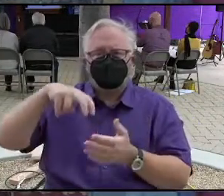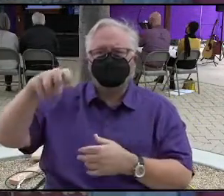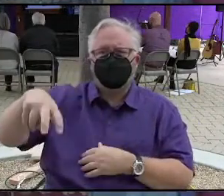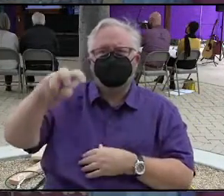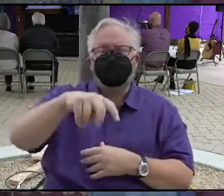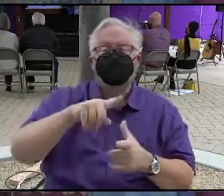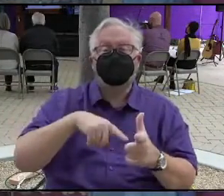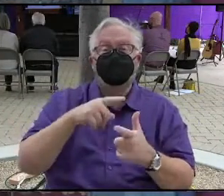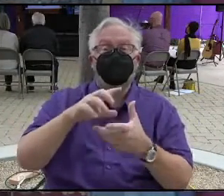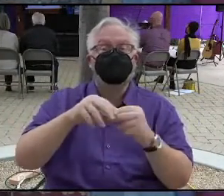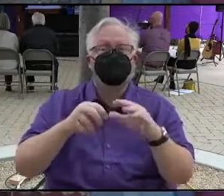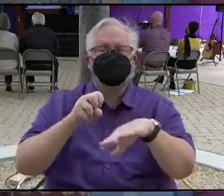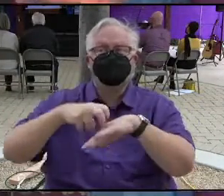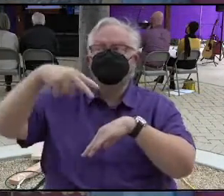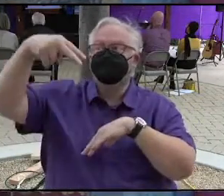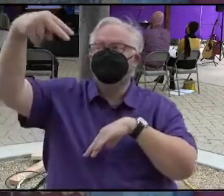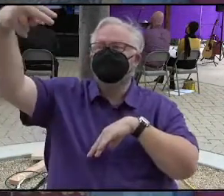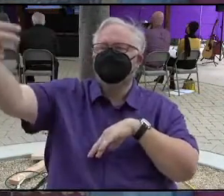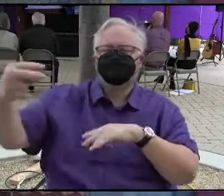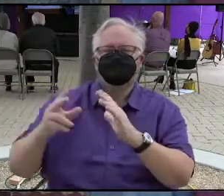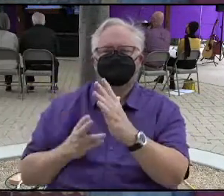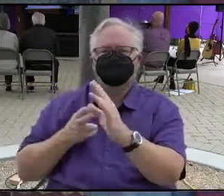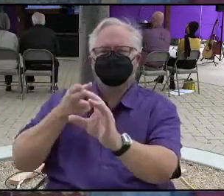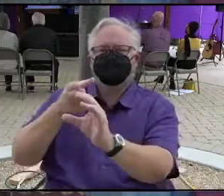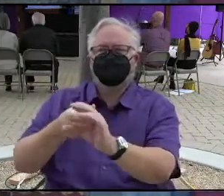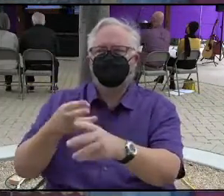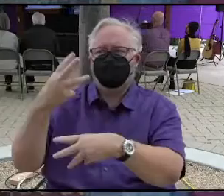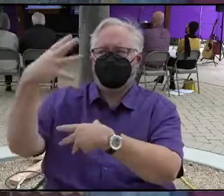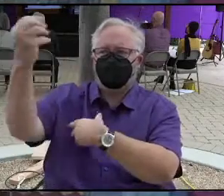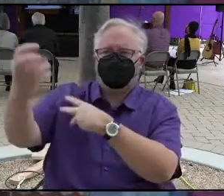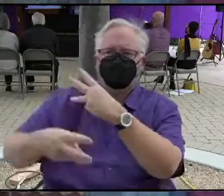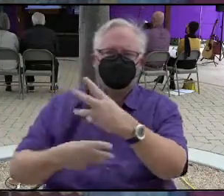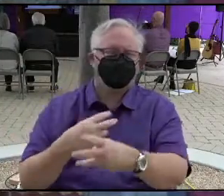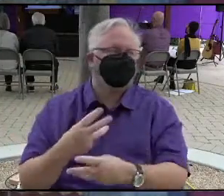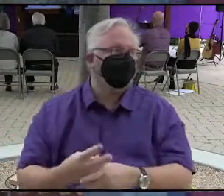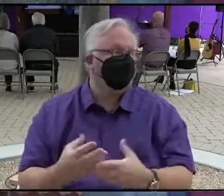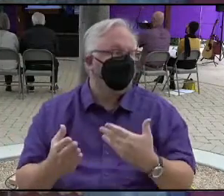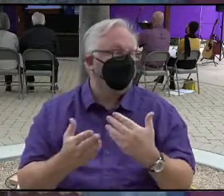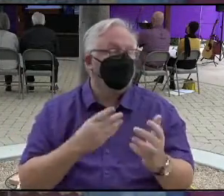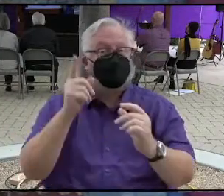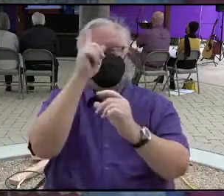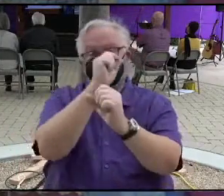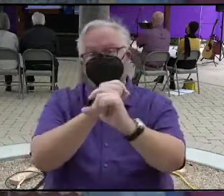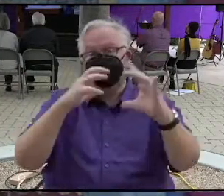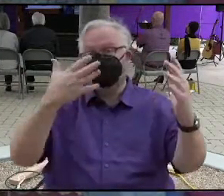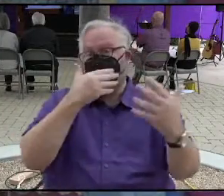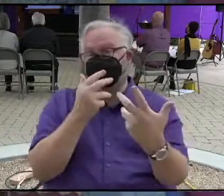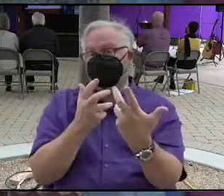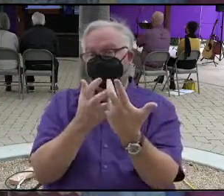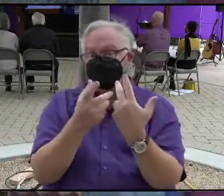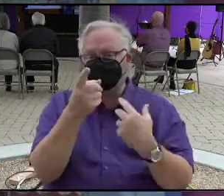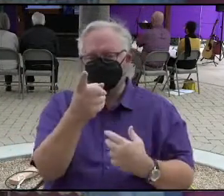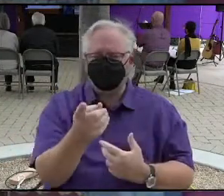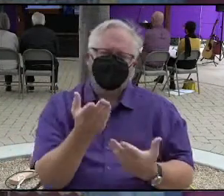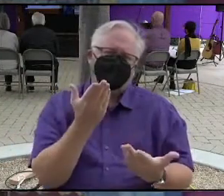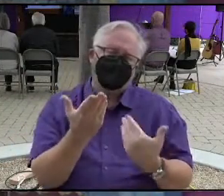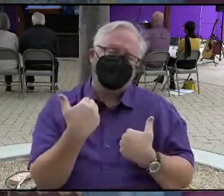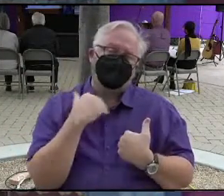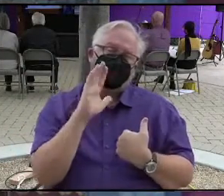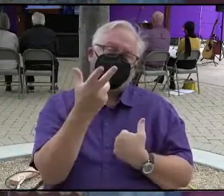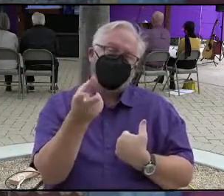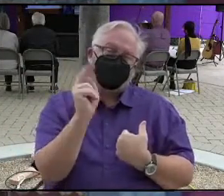us, whee, into the world. Whichever image works best for you, or you probably have one of your